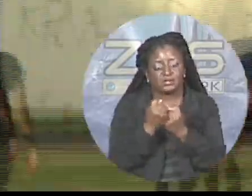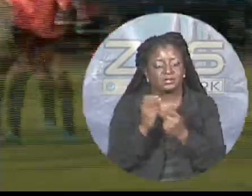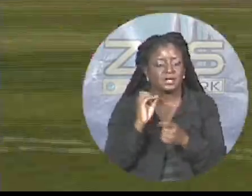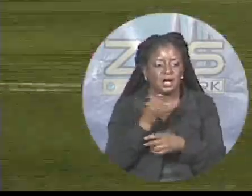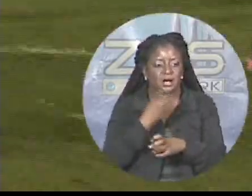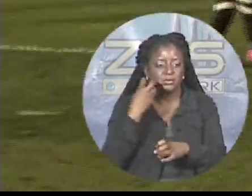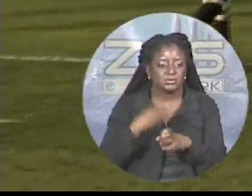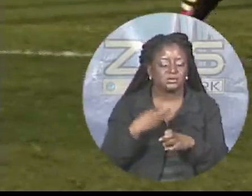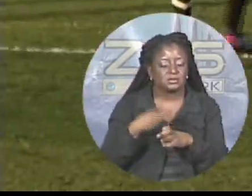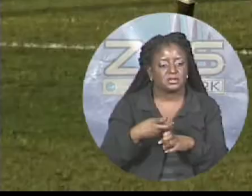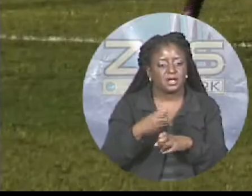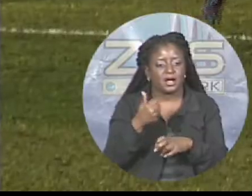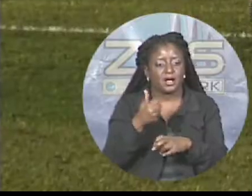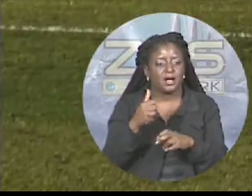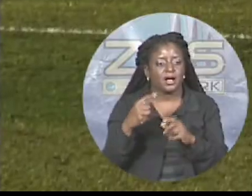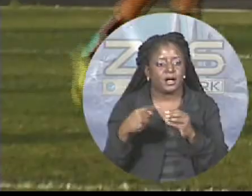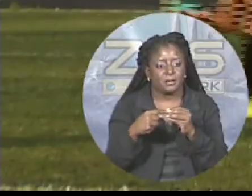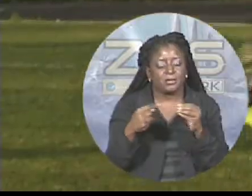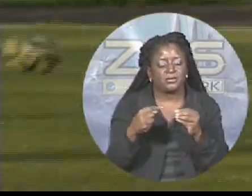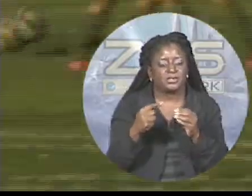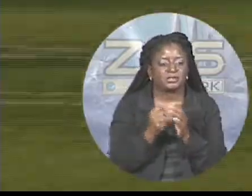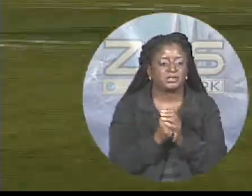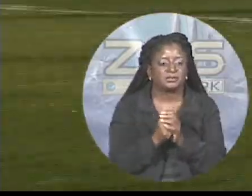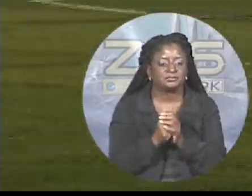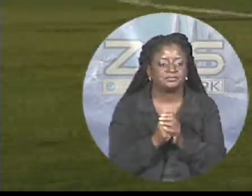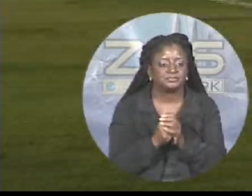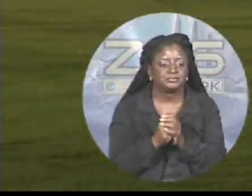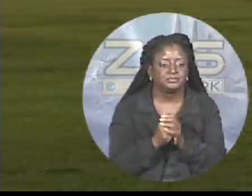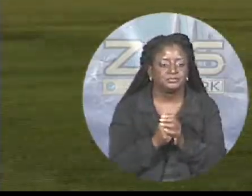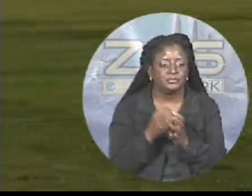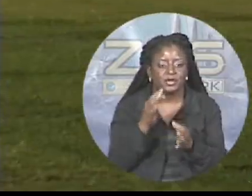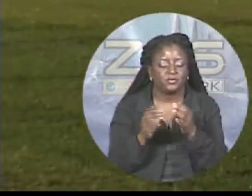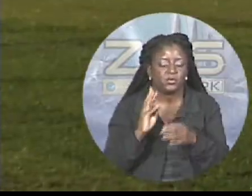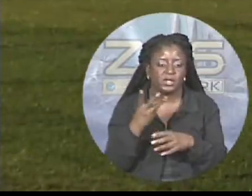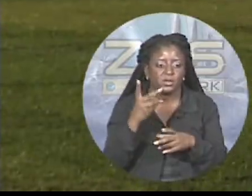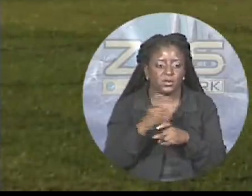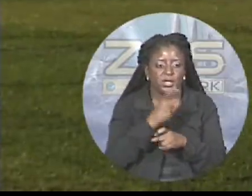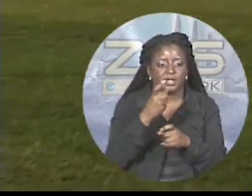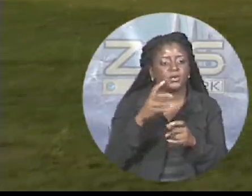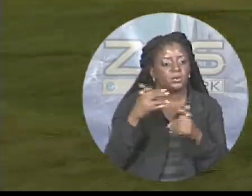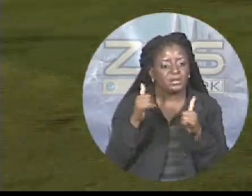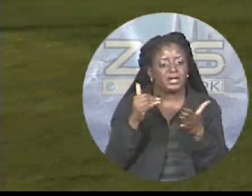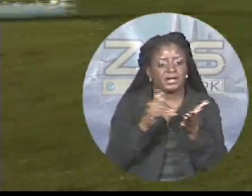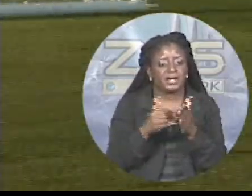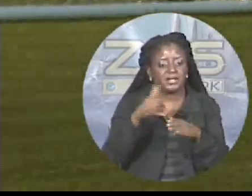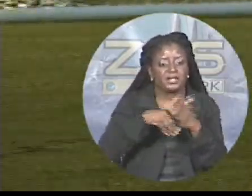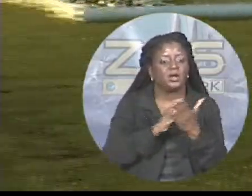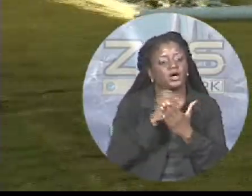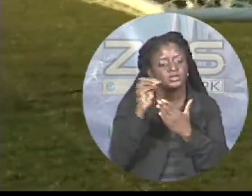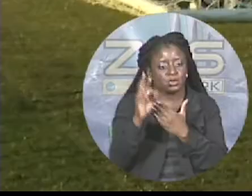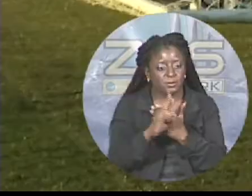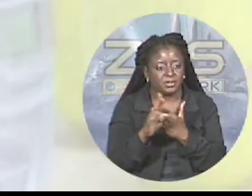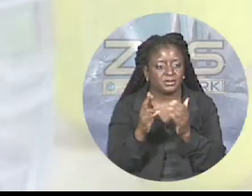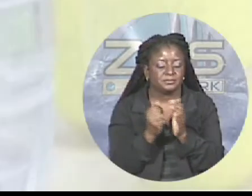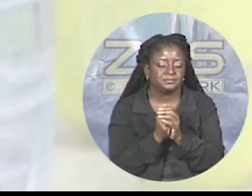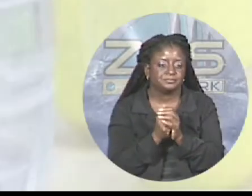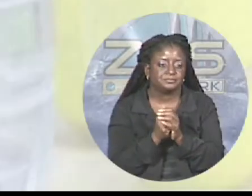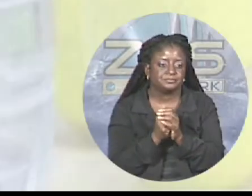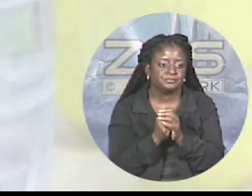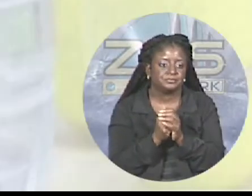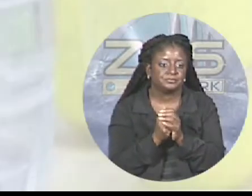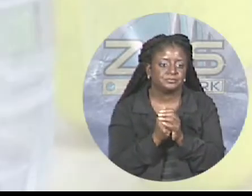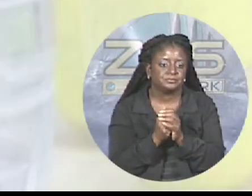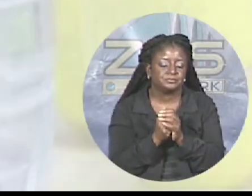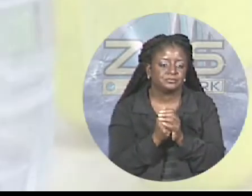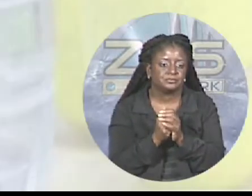opponents. If we win that pool, then we'll play again in October. Kelsey Johnson, ZNS Total Sports. Checking